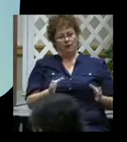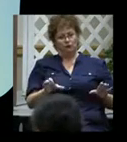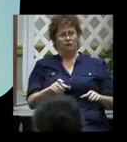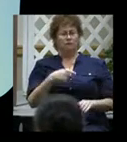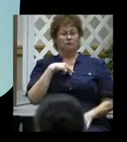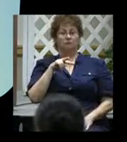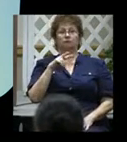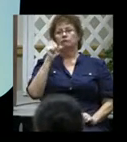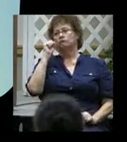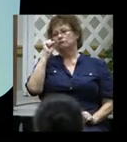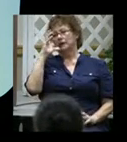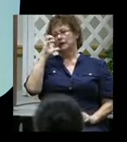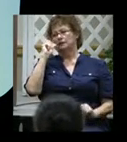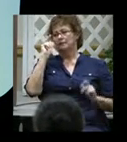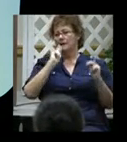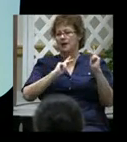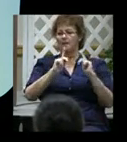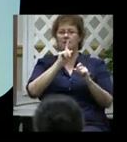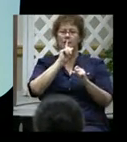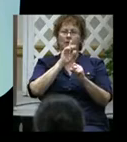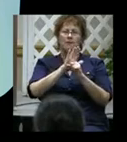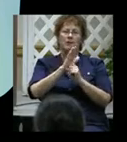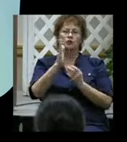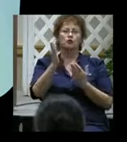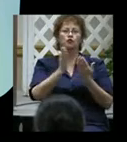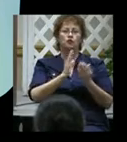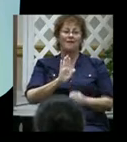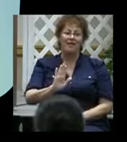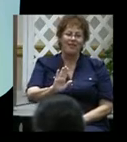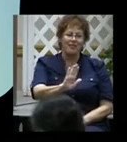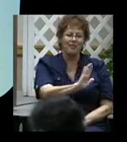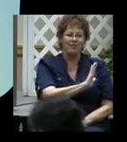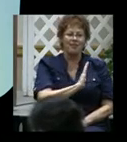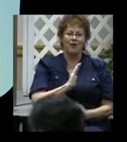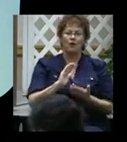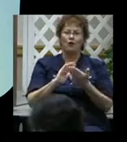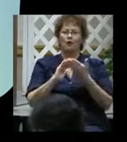see, that people are committed to serve their community.